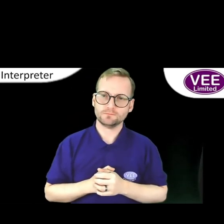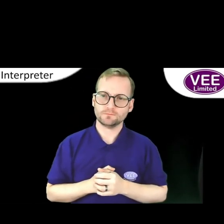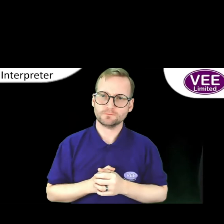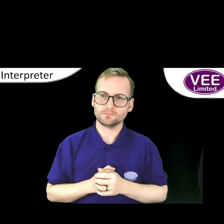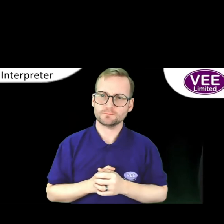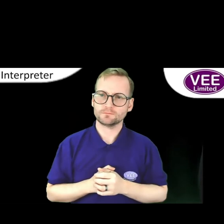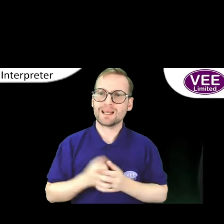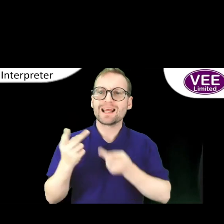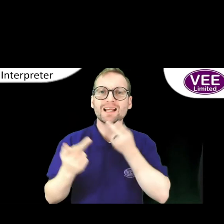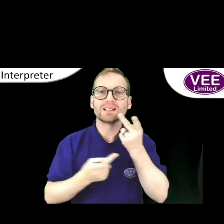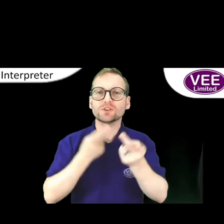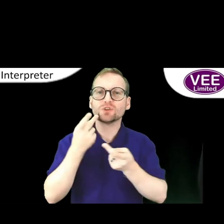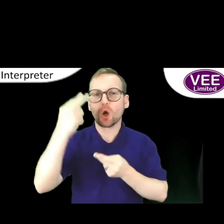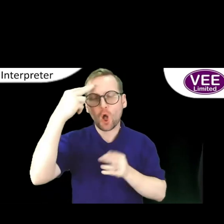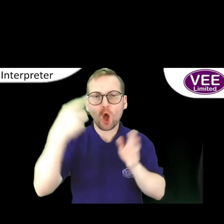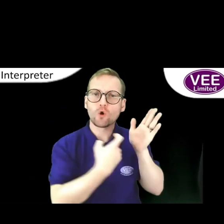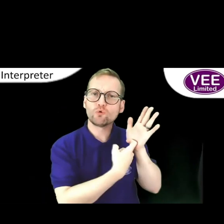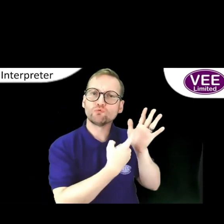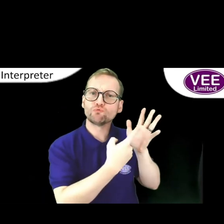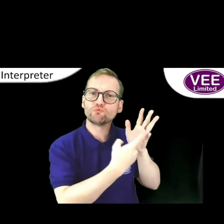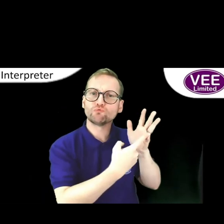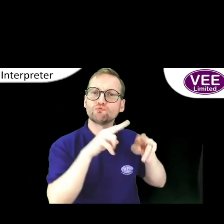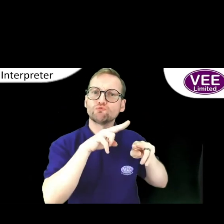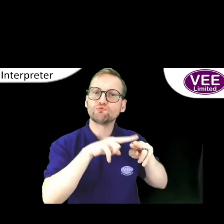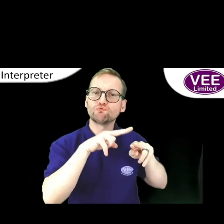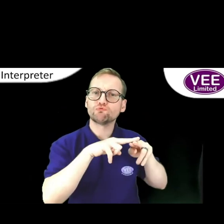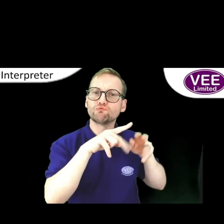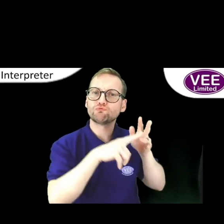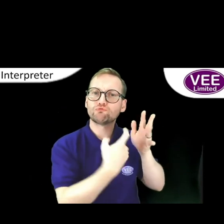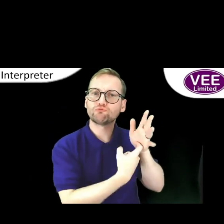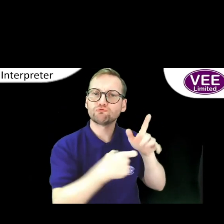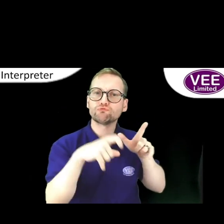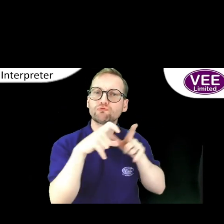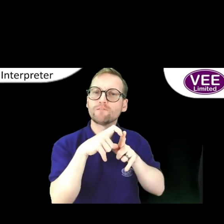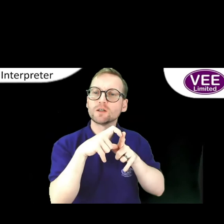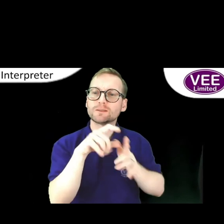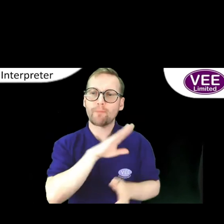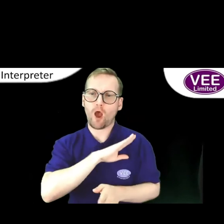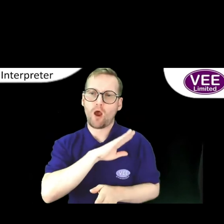It's a song called Rufford Park, and it's one that's kind of been taken into the traditional canon